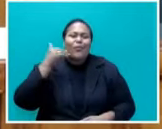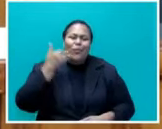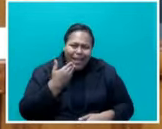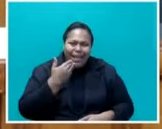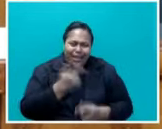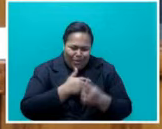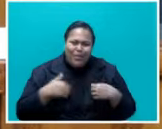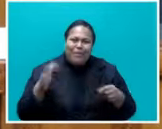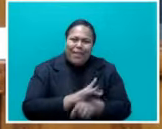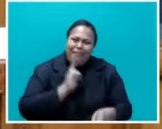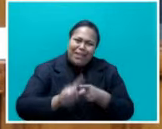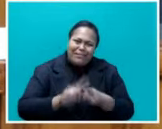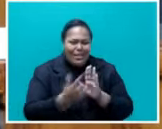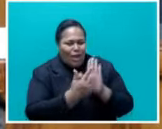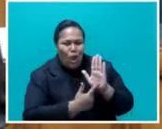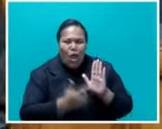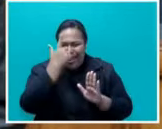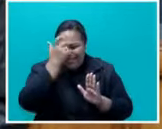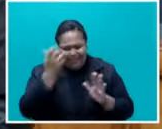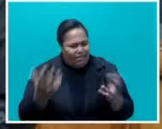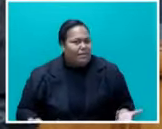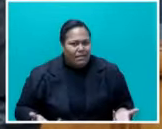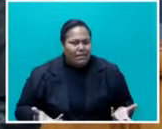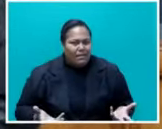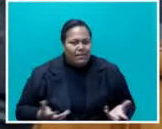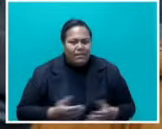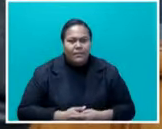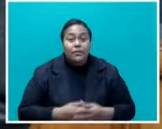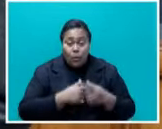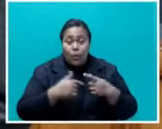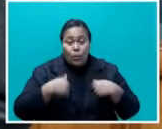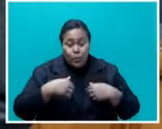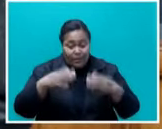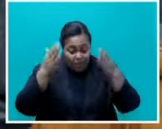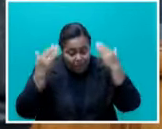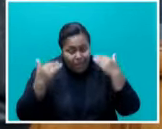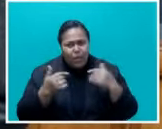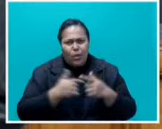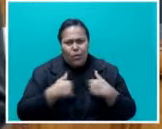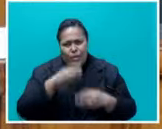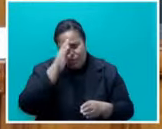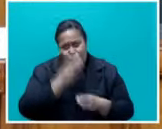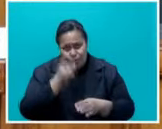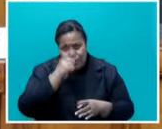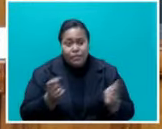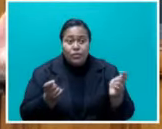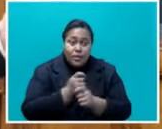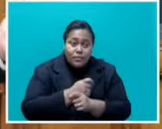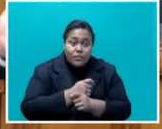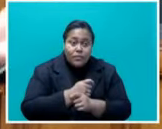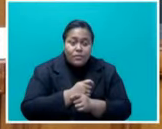country. So, Honorable Speaker, we hope that we can change the way we do things. Let's not